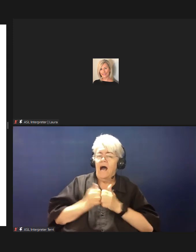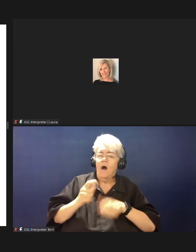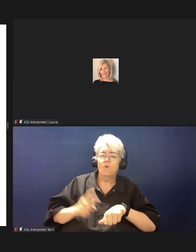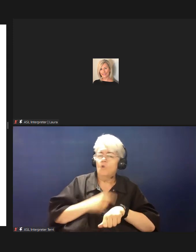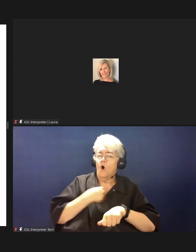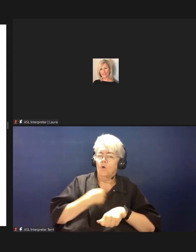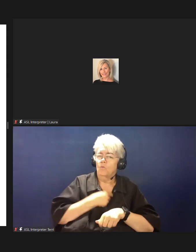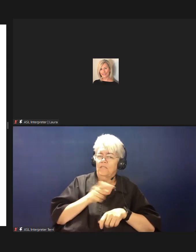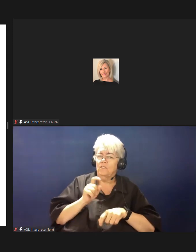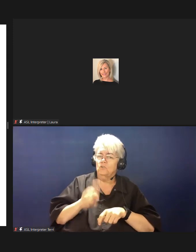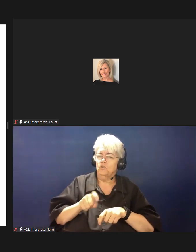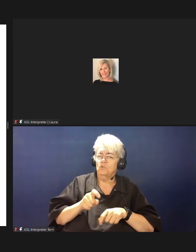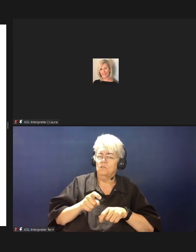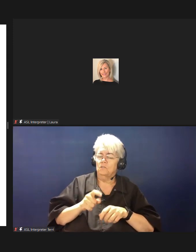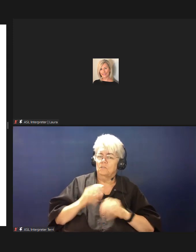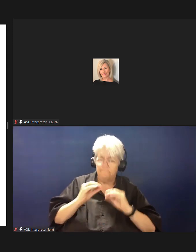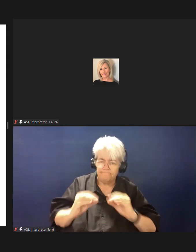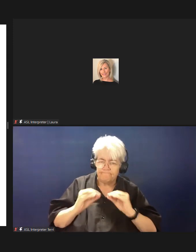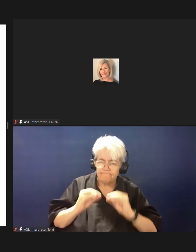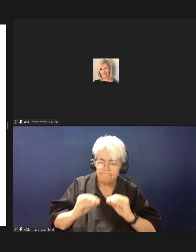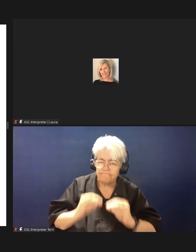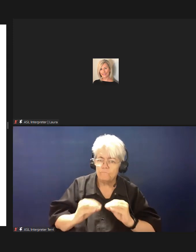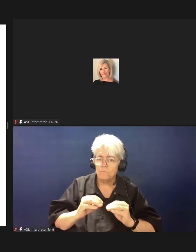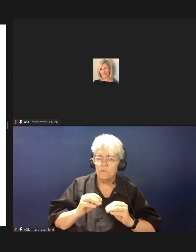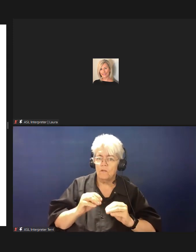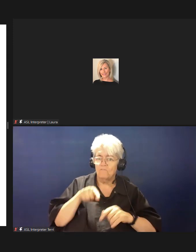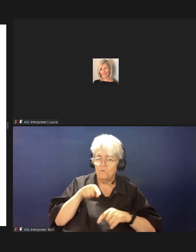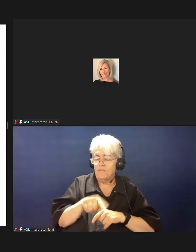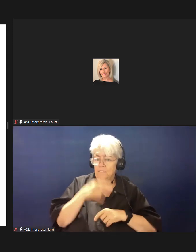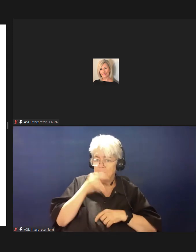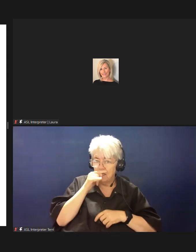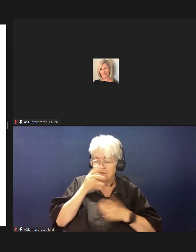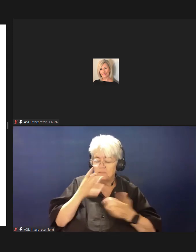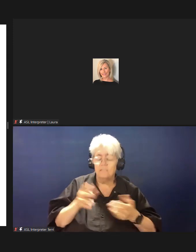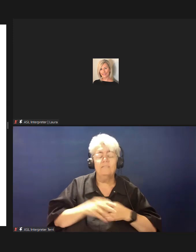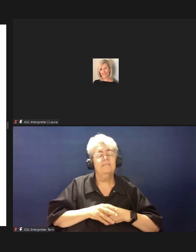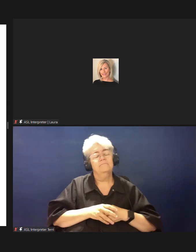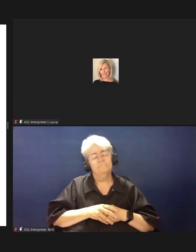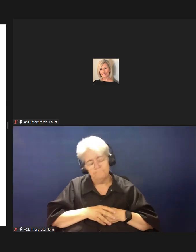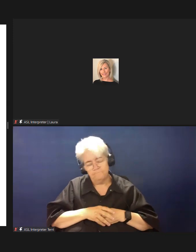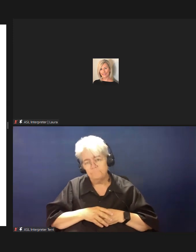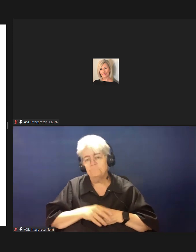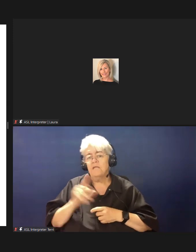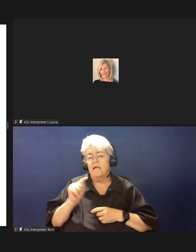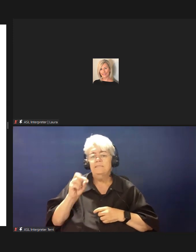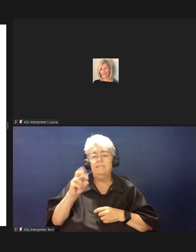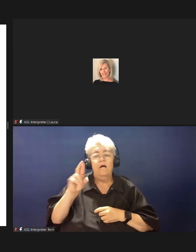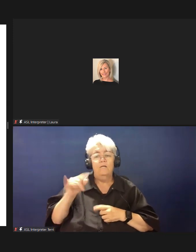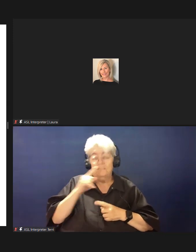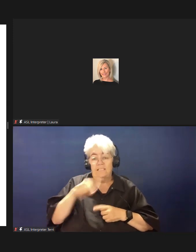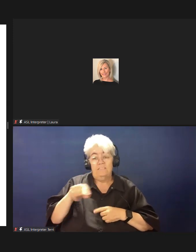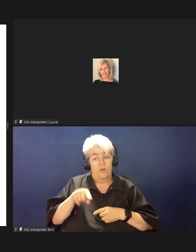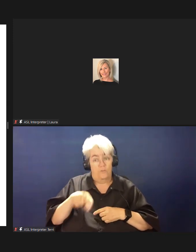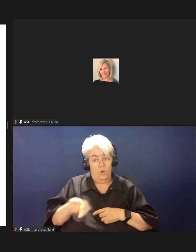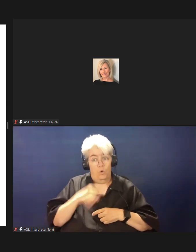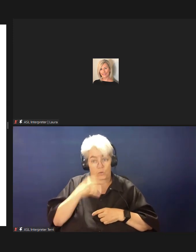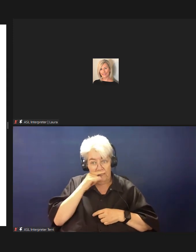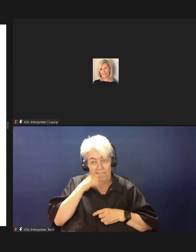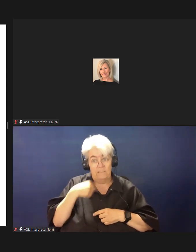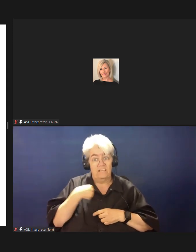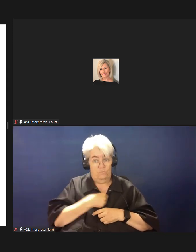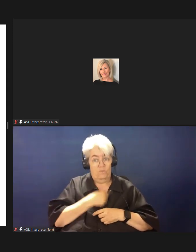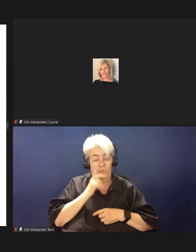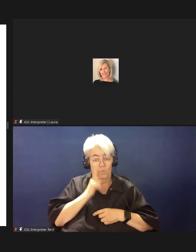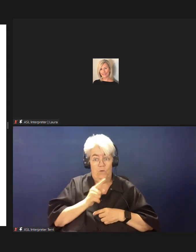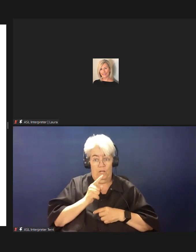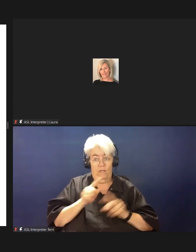process should take. So let me go ahead and answer that. Children who are going to who are going to be successfully screened